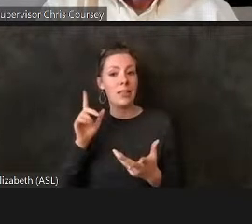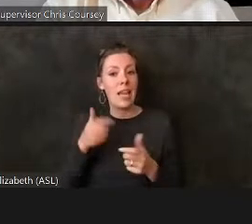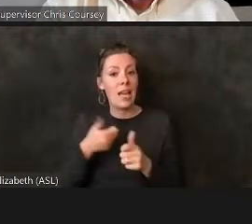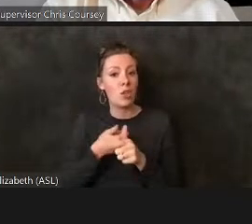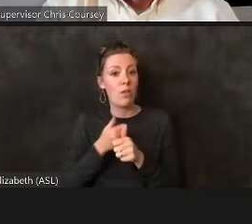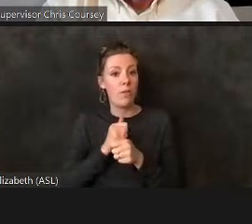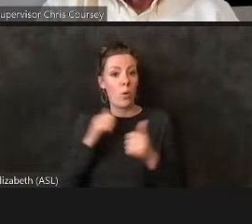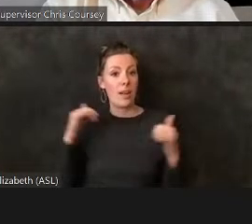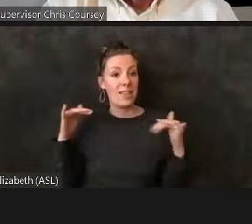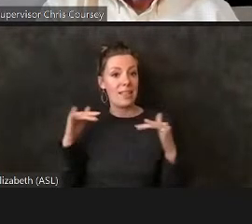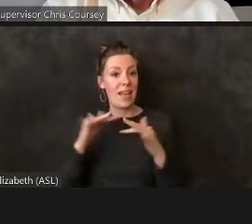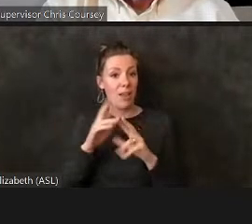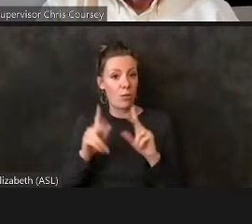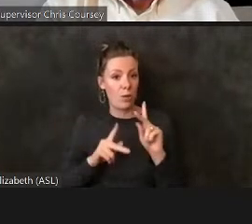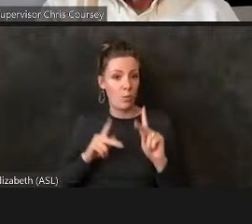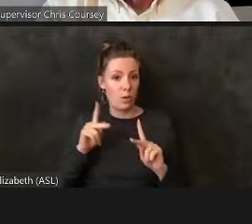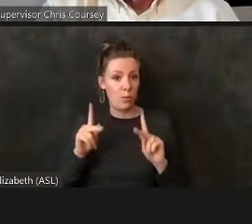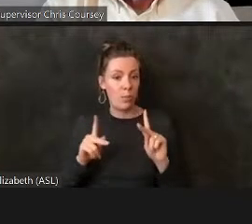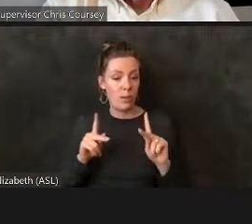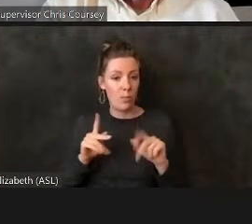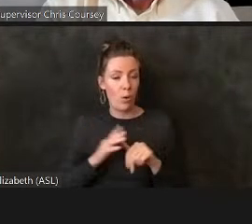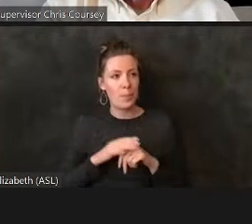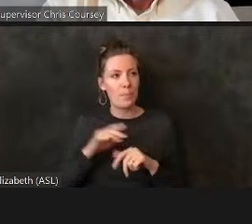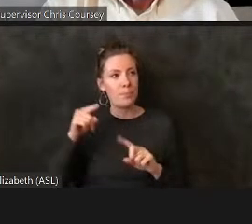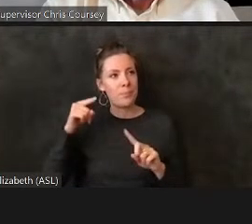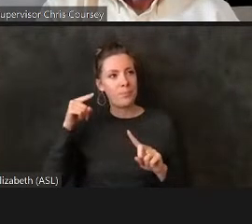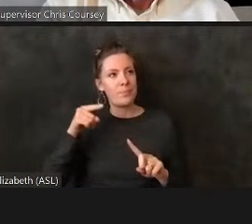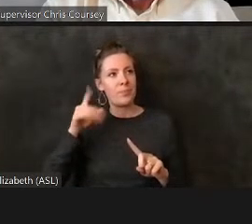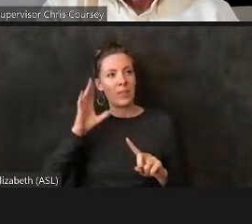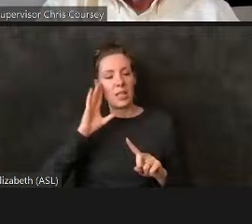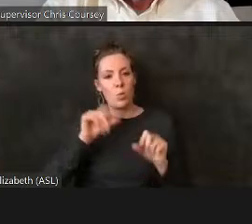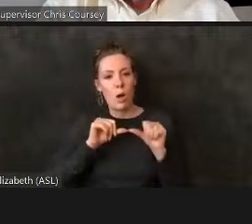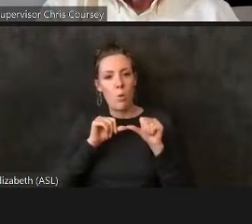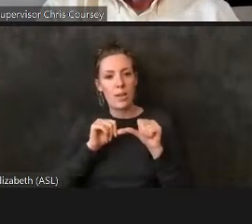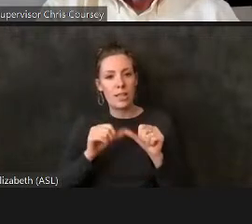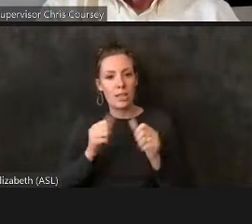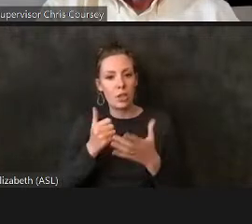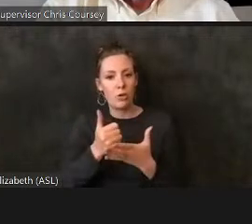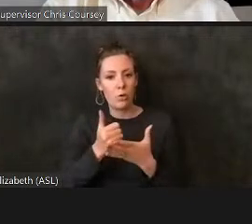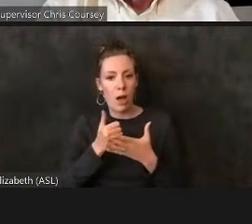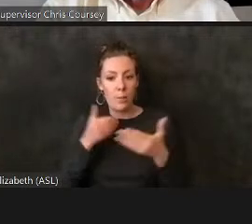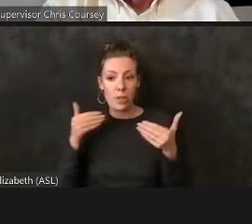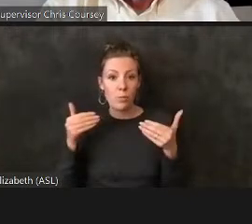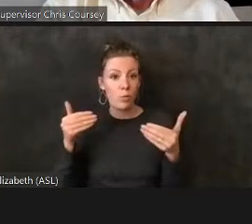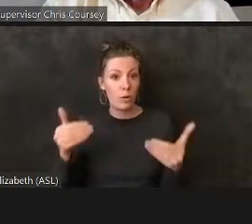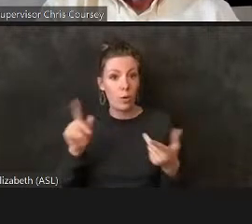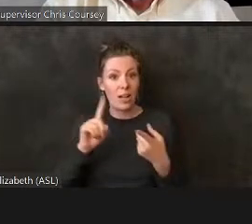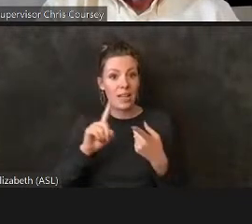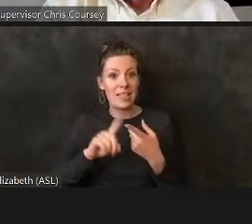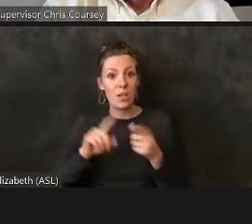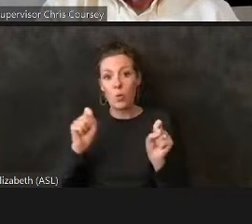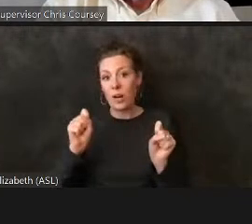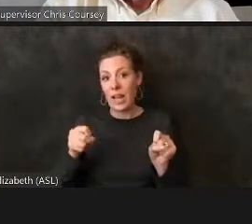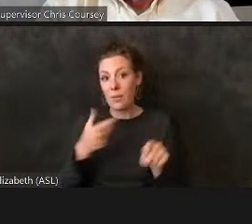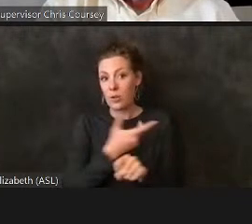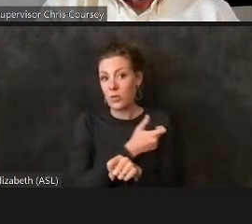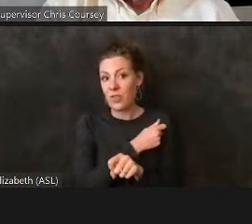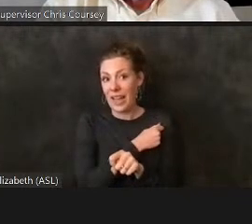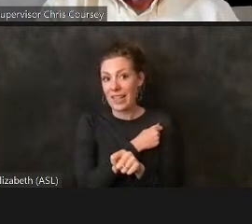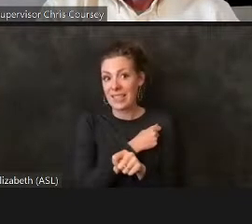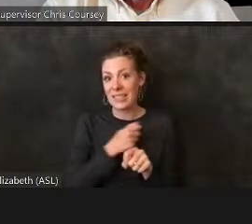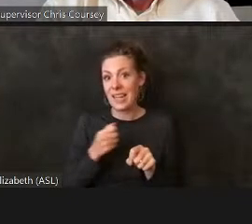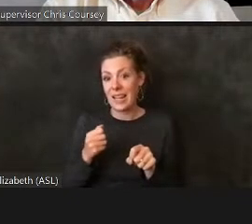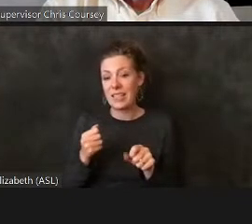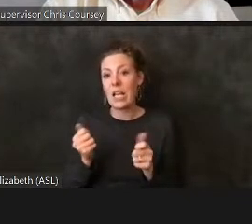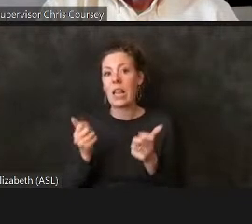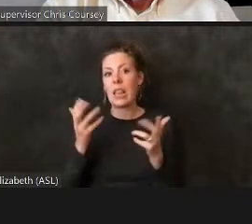with non-household members. This is what is going to continue to help us moving forward until we're able to vaccinate a good proportion